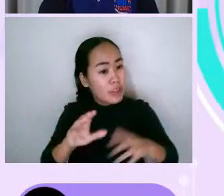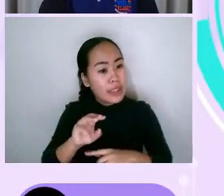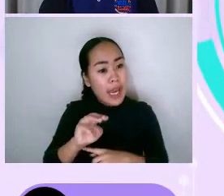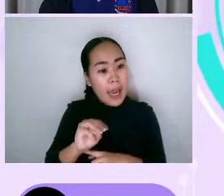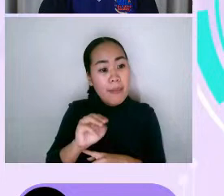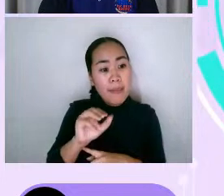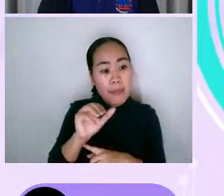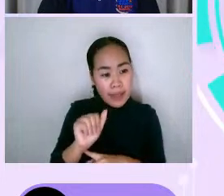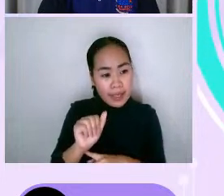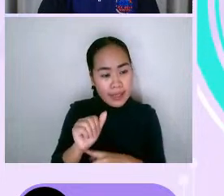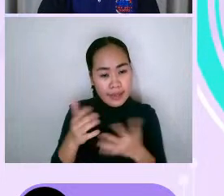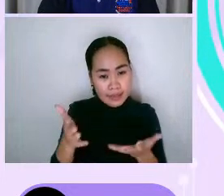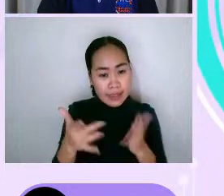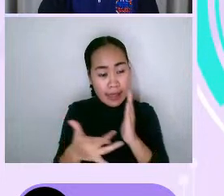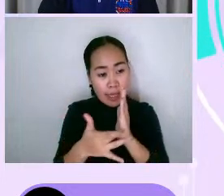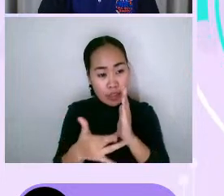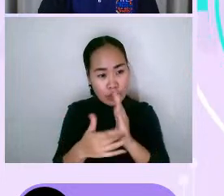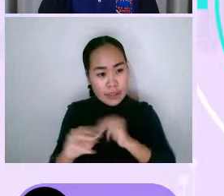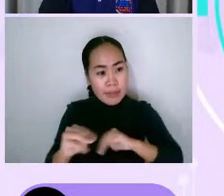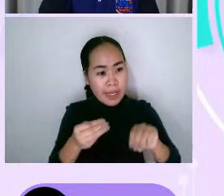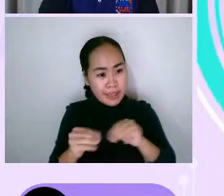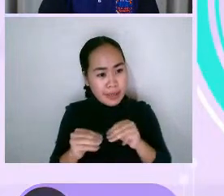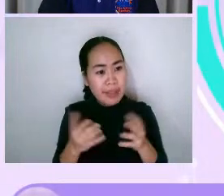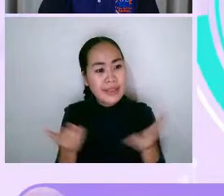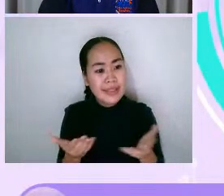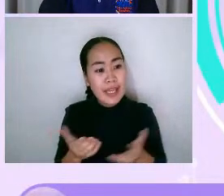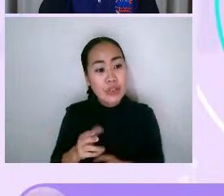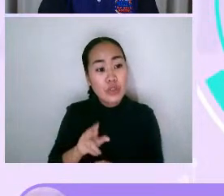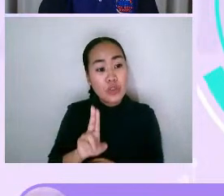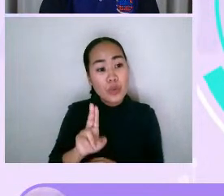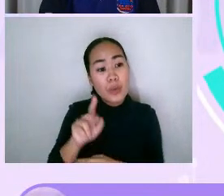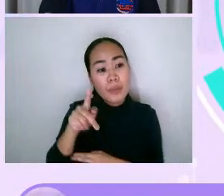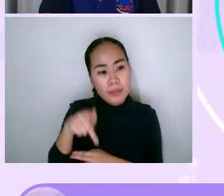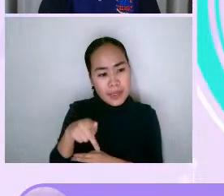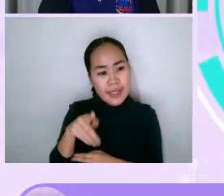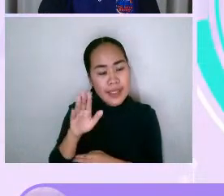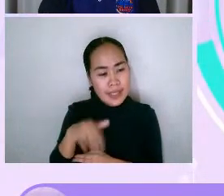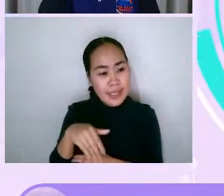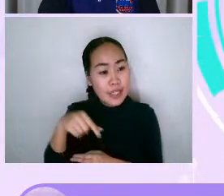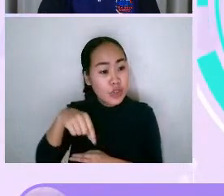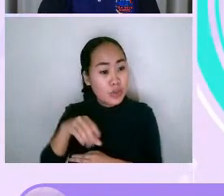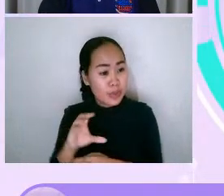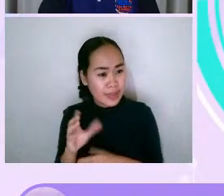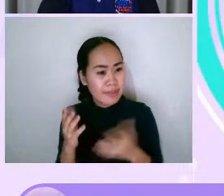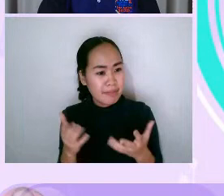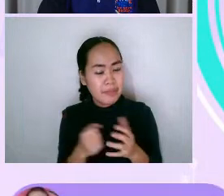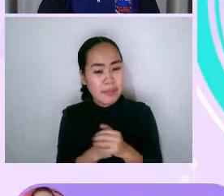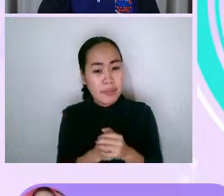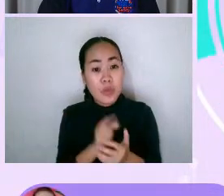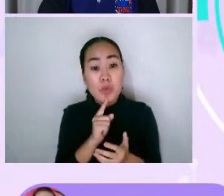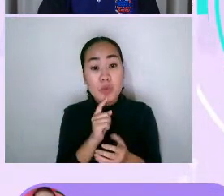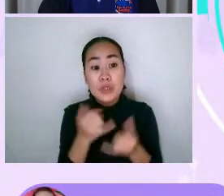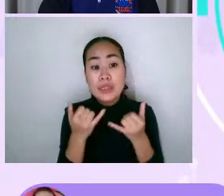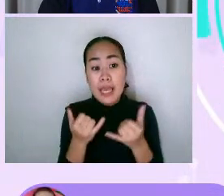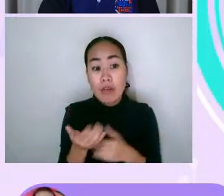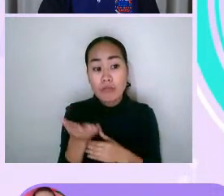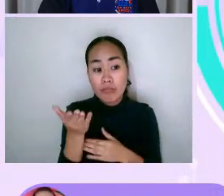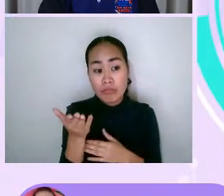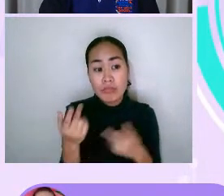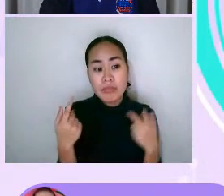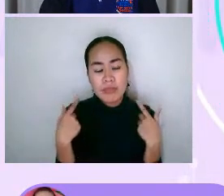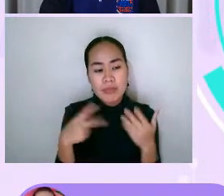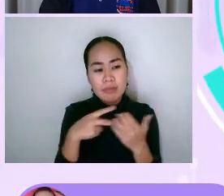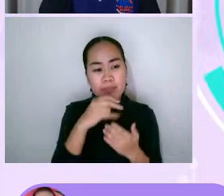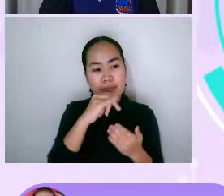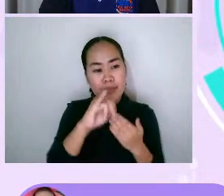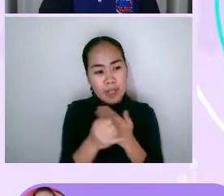Technology Management from University of the Philippines, Diliman. Ms. Oceana is currently the lead of the project